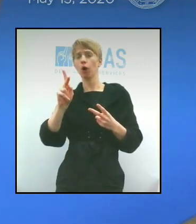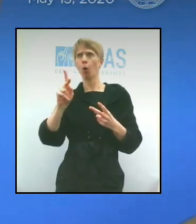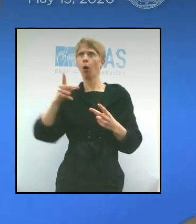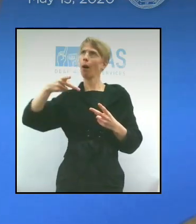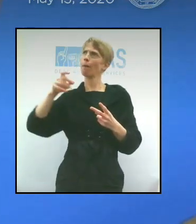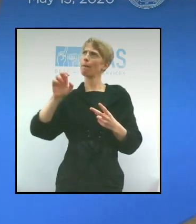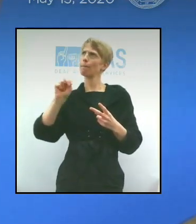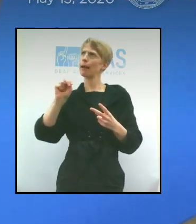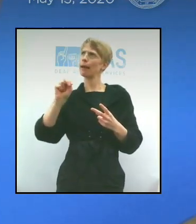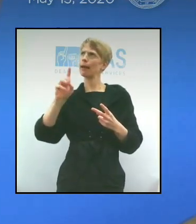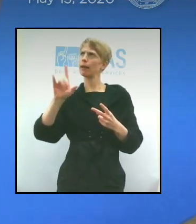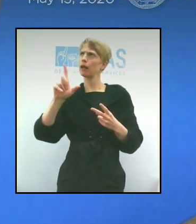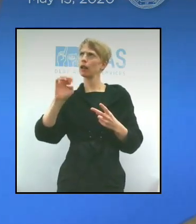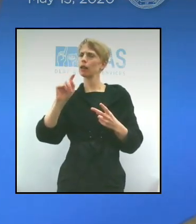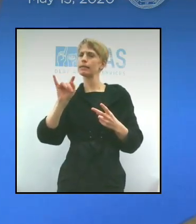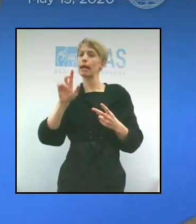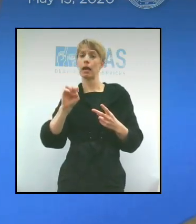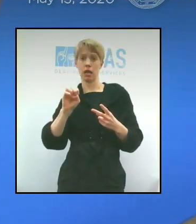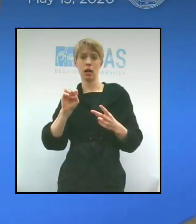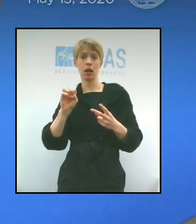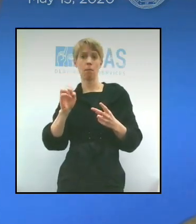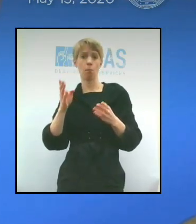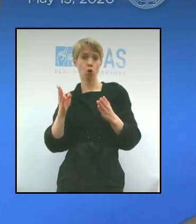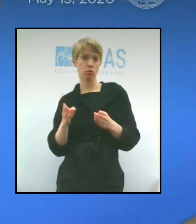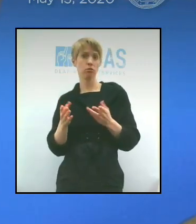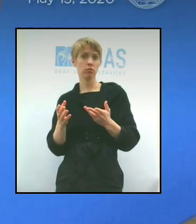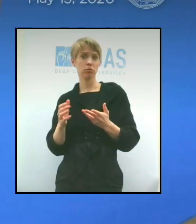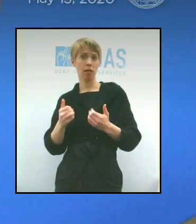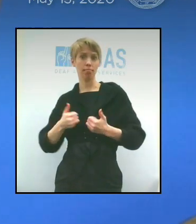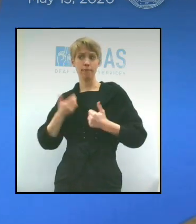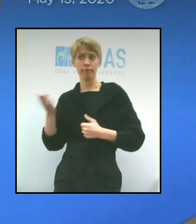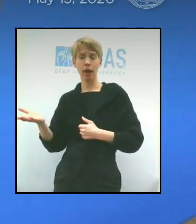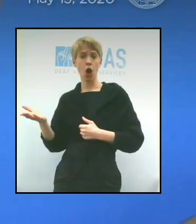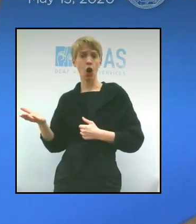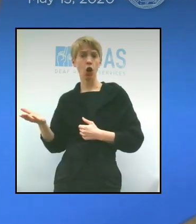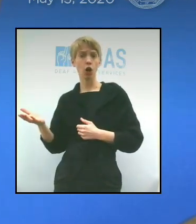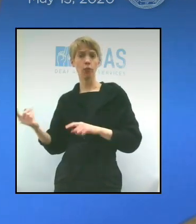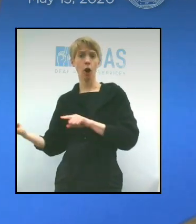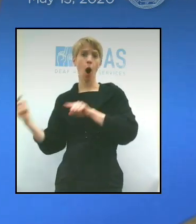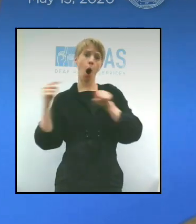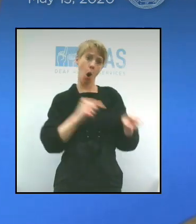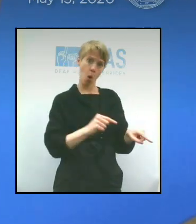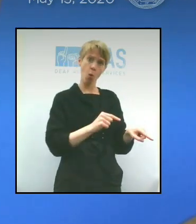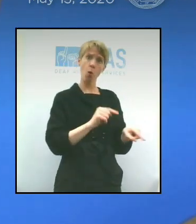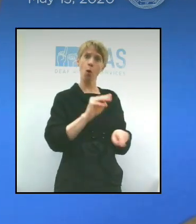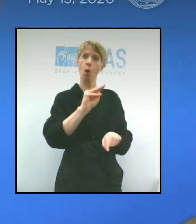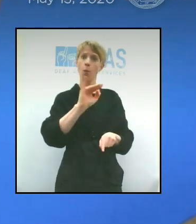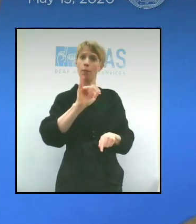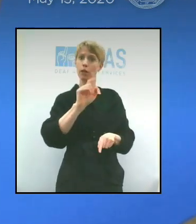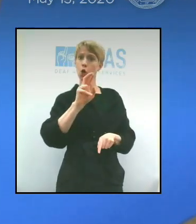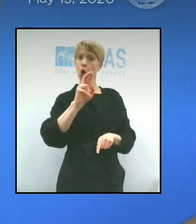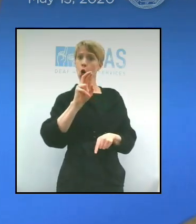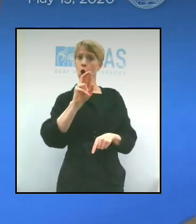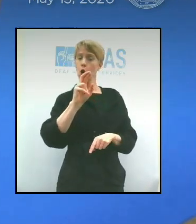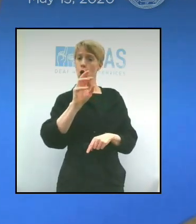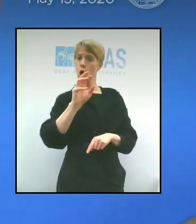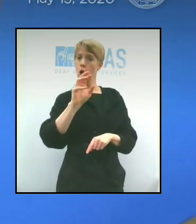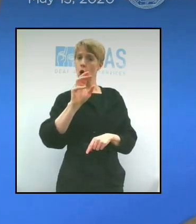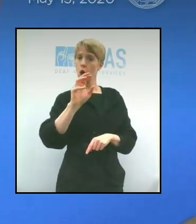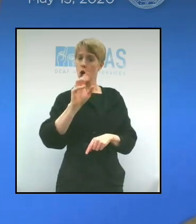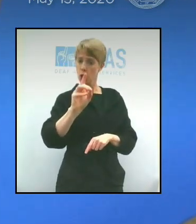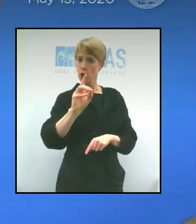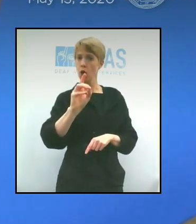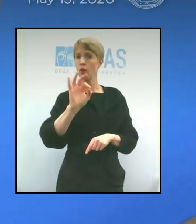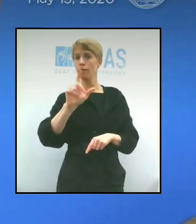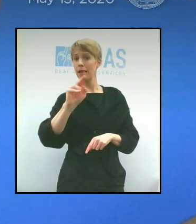Pendleton to actually probably Pembroke too, to go to Millard Fillmore Suburban. We question with New York